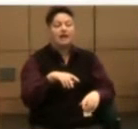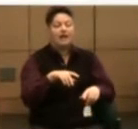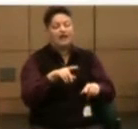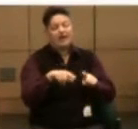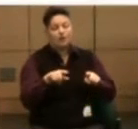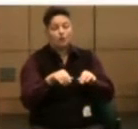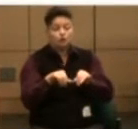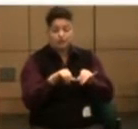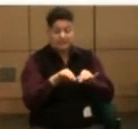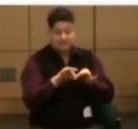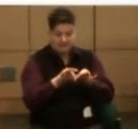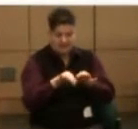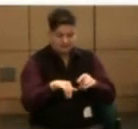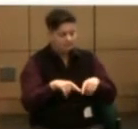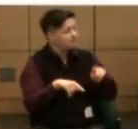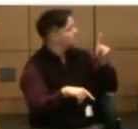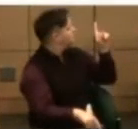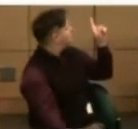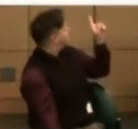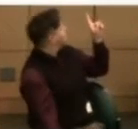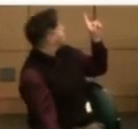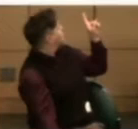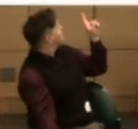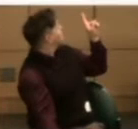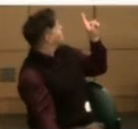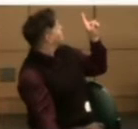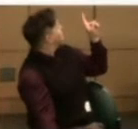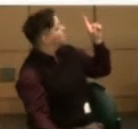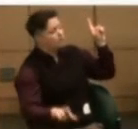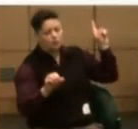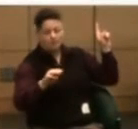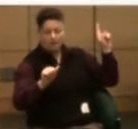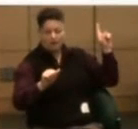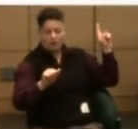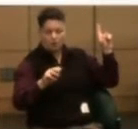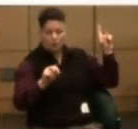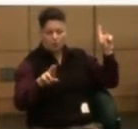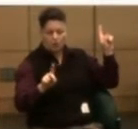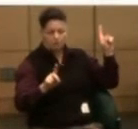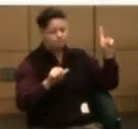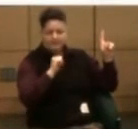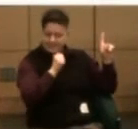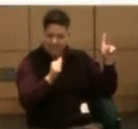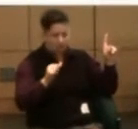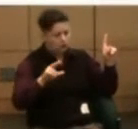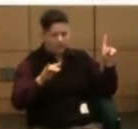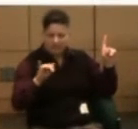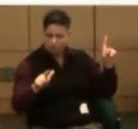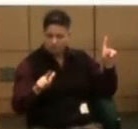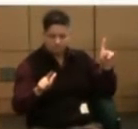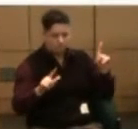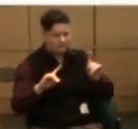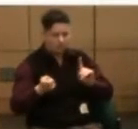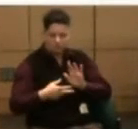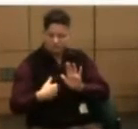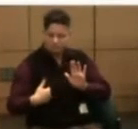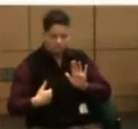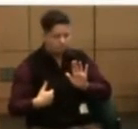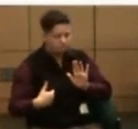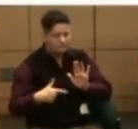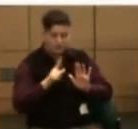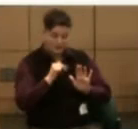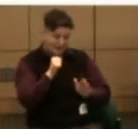does not seem to be associated with unilateral hearing loss. And so it's really not very